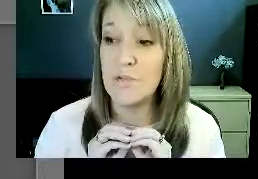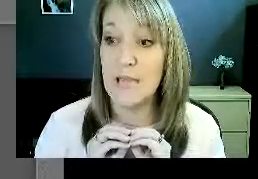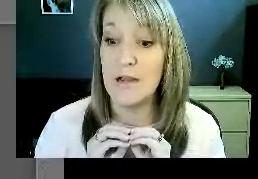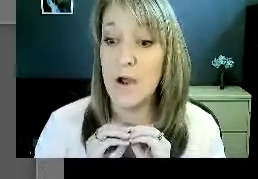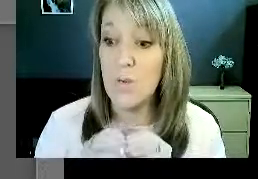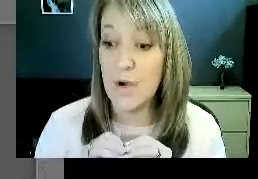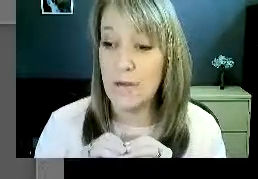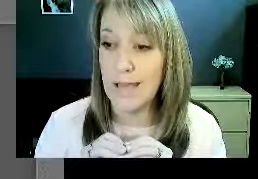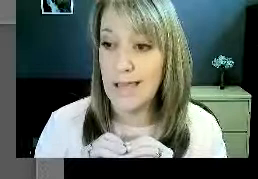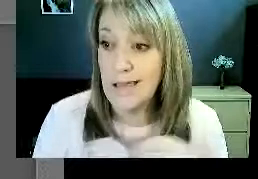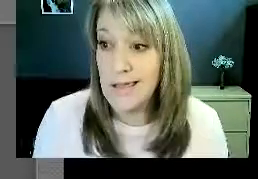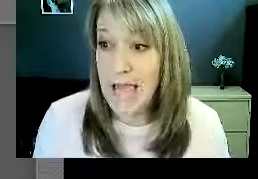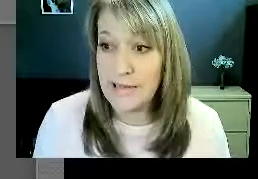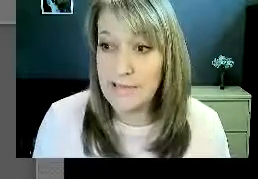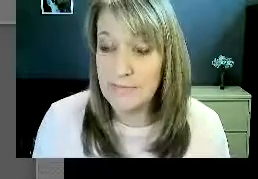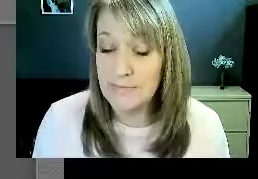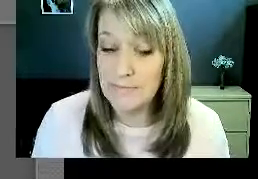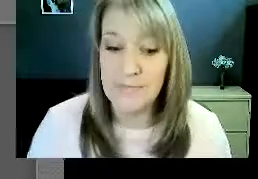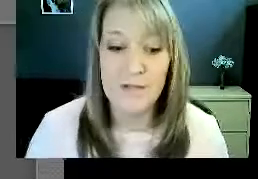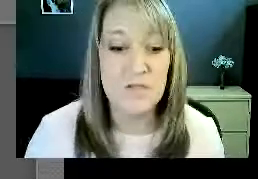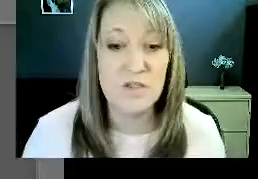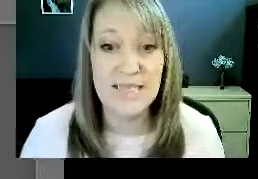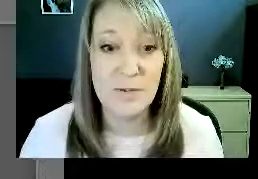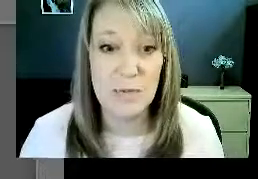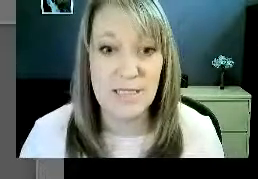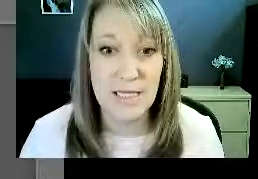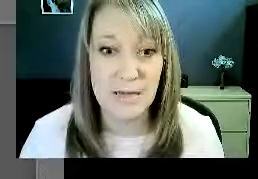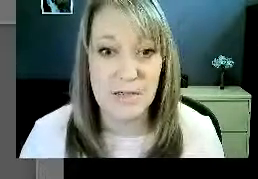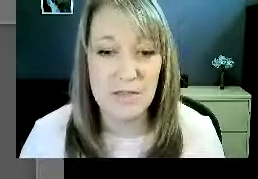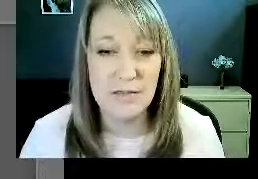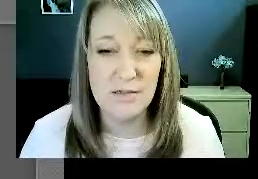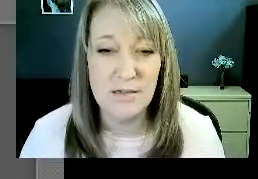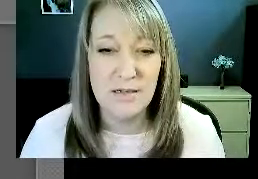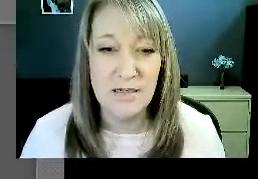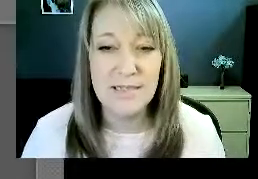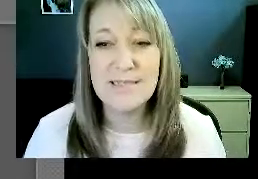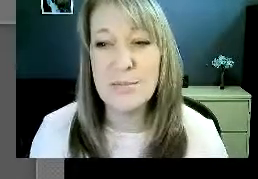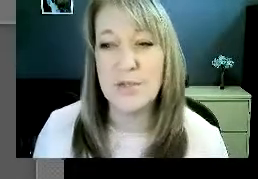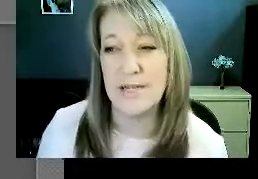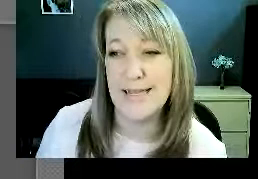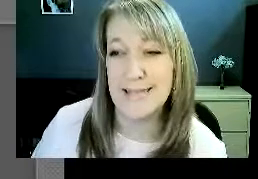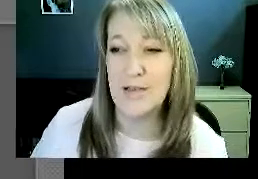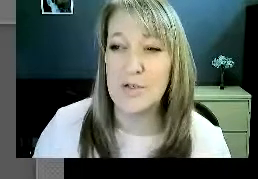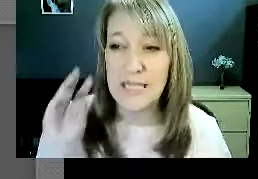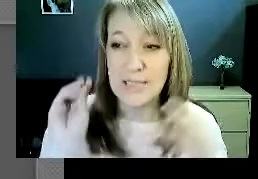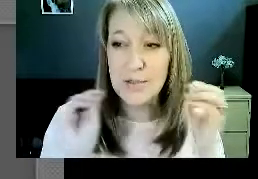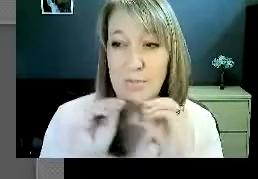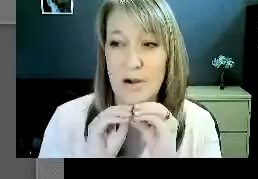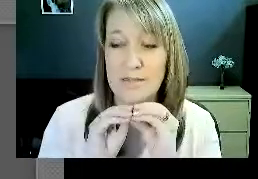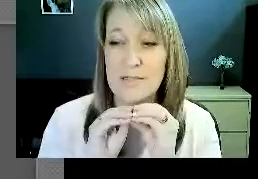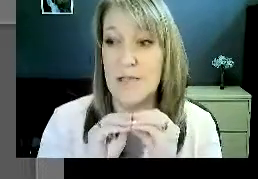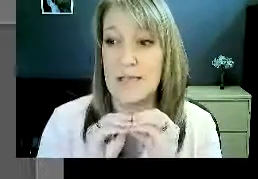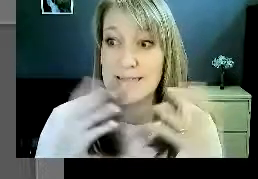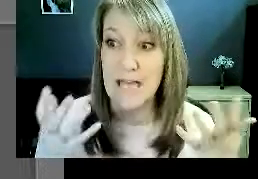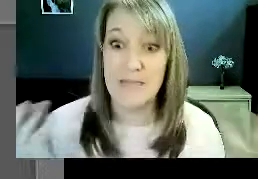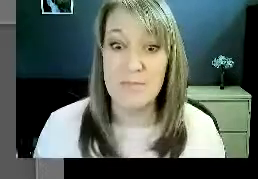something, you've made a word like cat. So that's how it works in English. It's similar in ASL. You take little